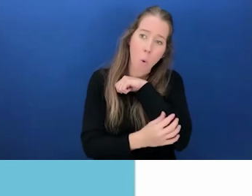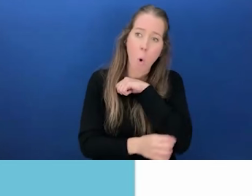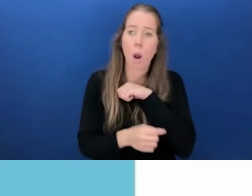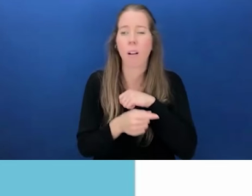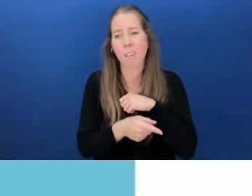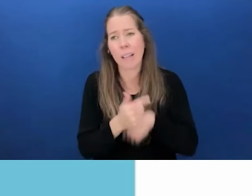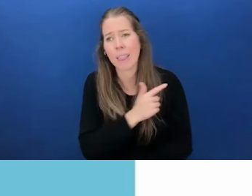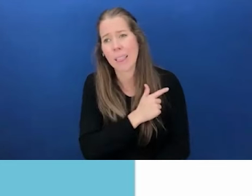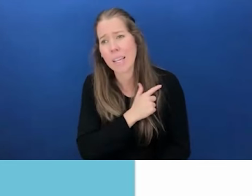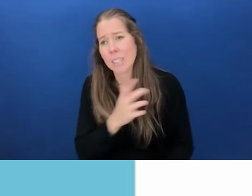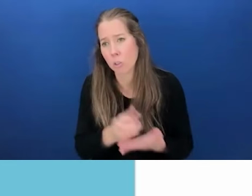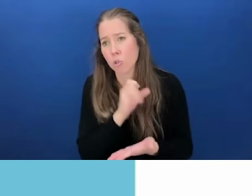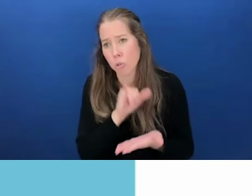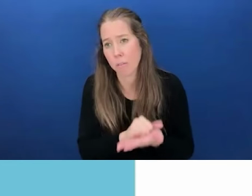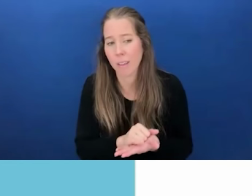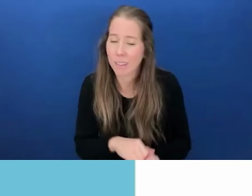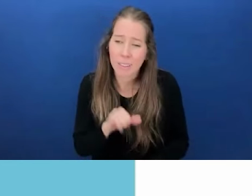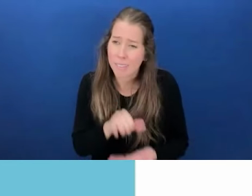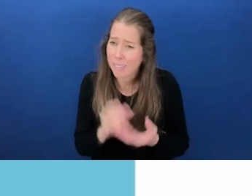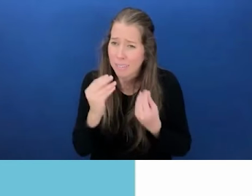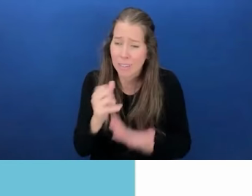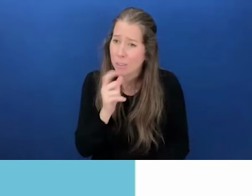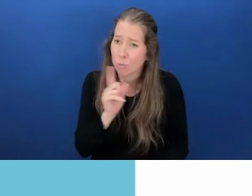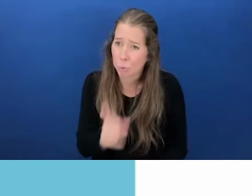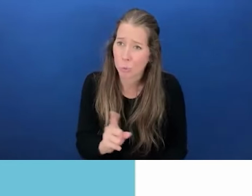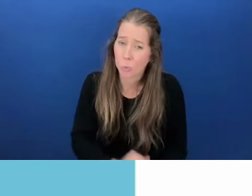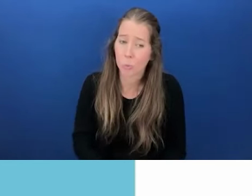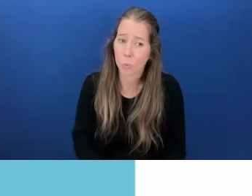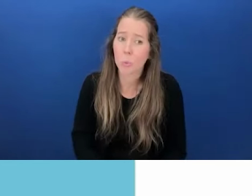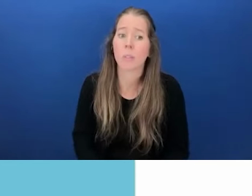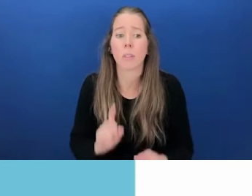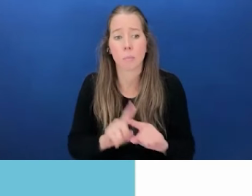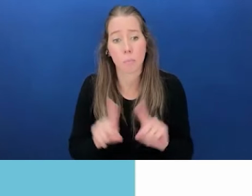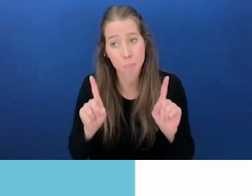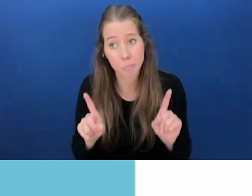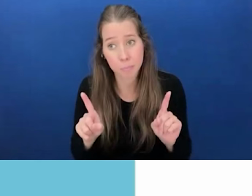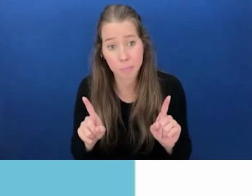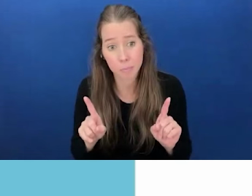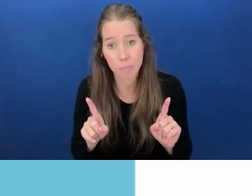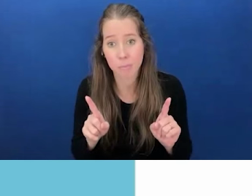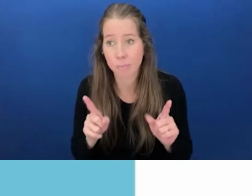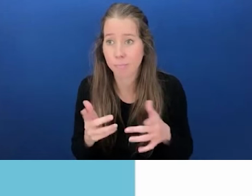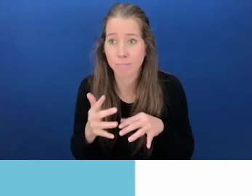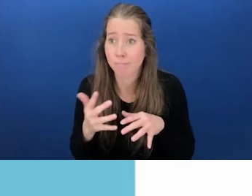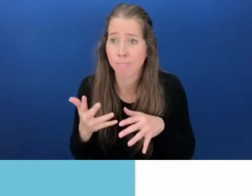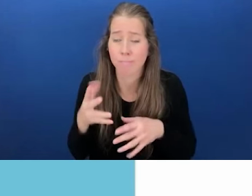that. And none of this is true. None of this is true, but it is baked into the